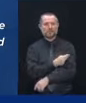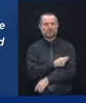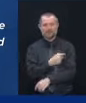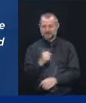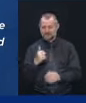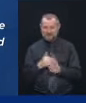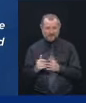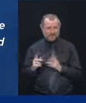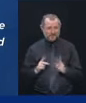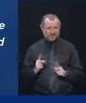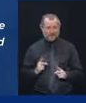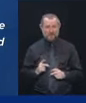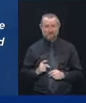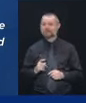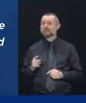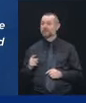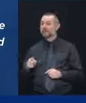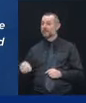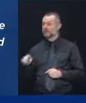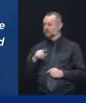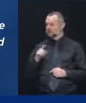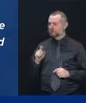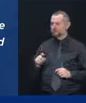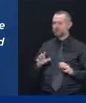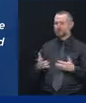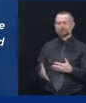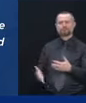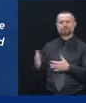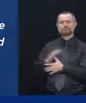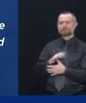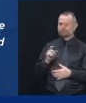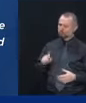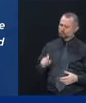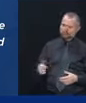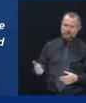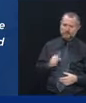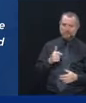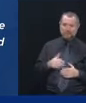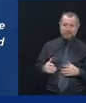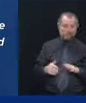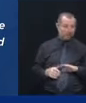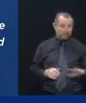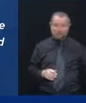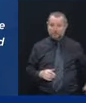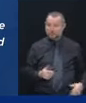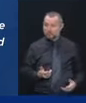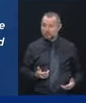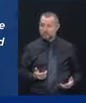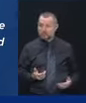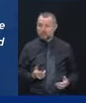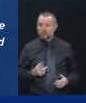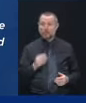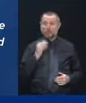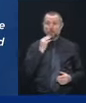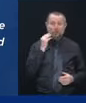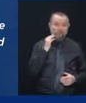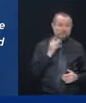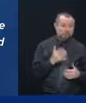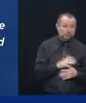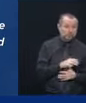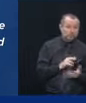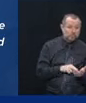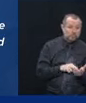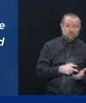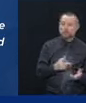then tell me who you want to take out. You prioritized nursing homes. You prioritized nursing home staff.